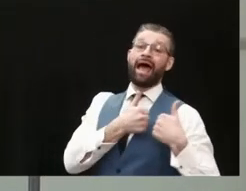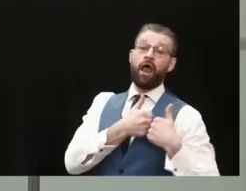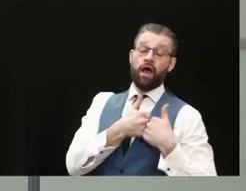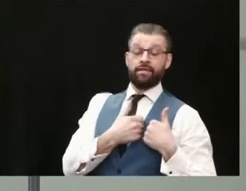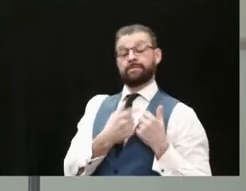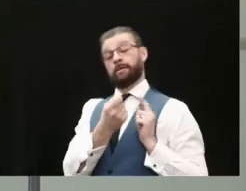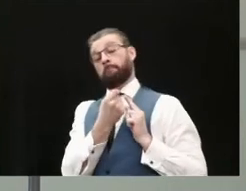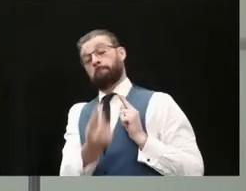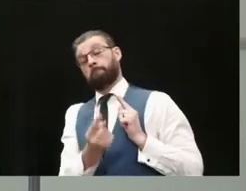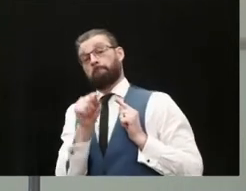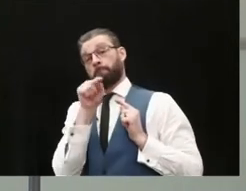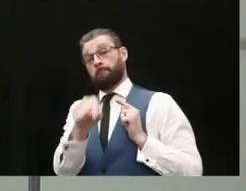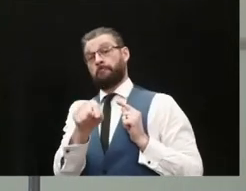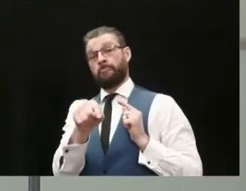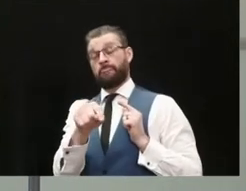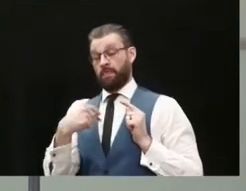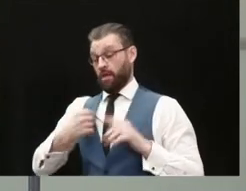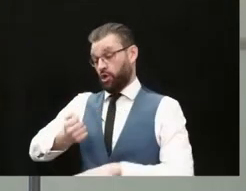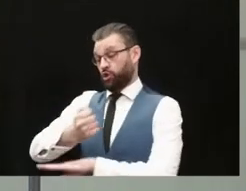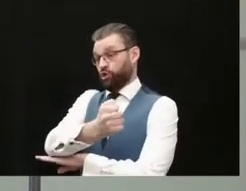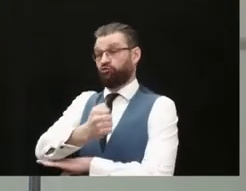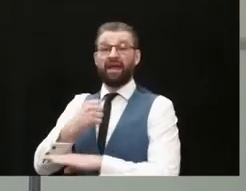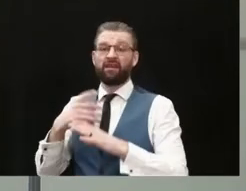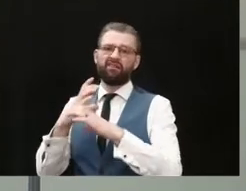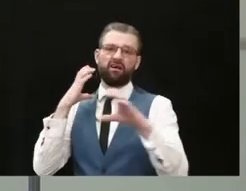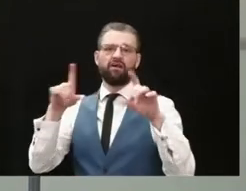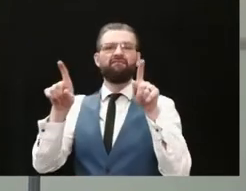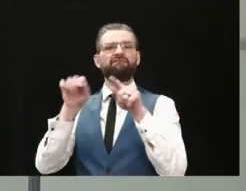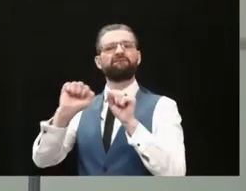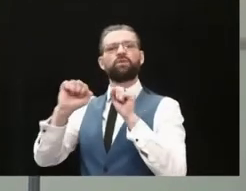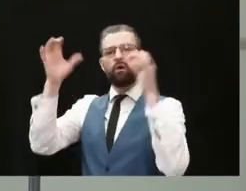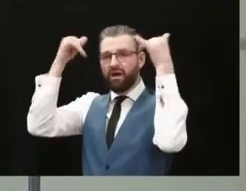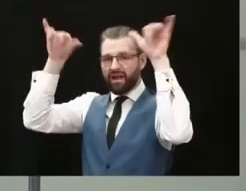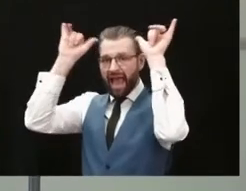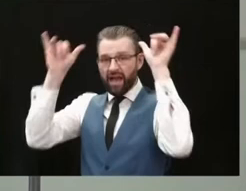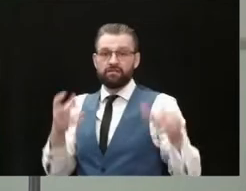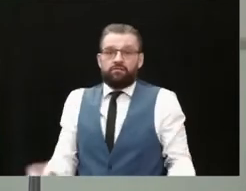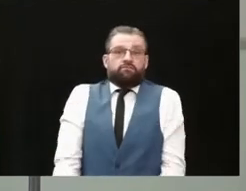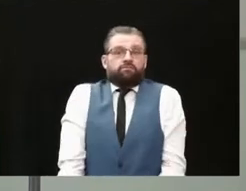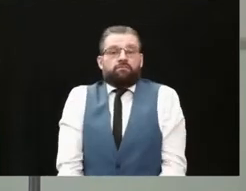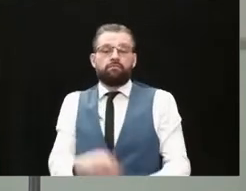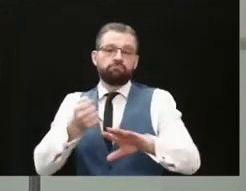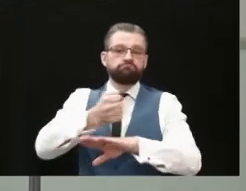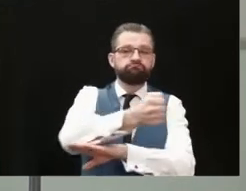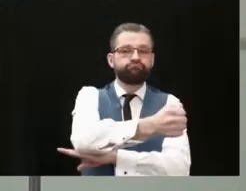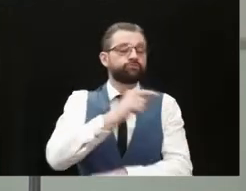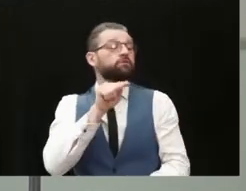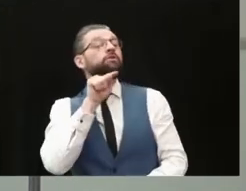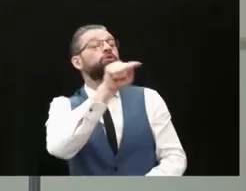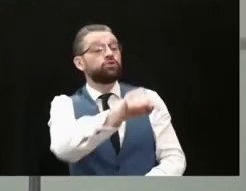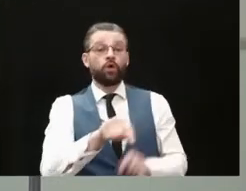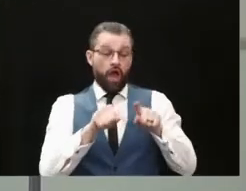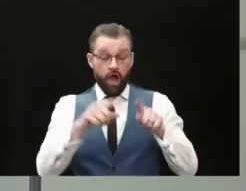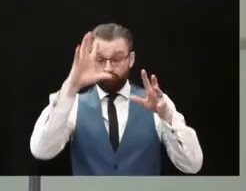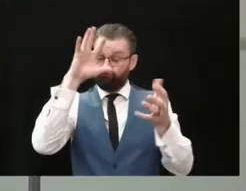taken by train, again, cattle truck, to Theresienstadt. It's a journey that I shall